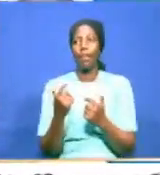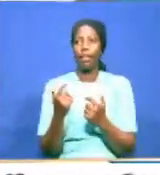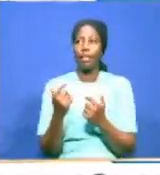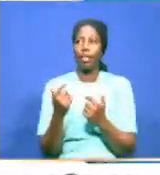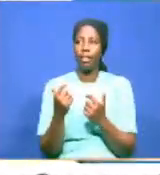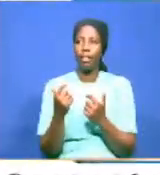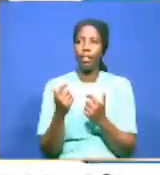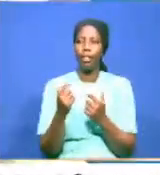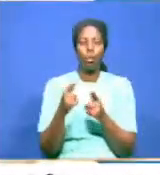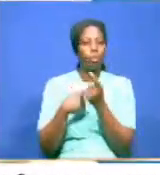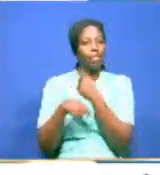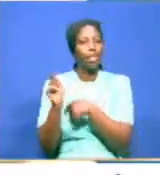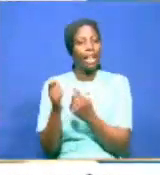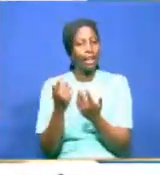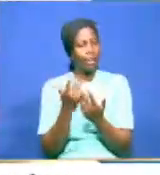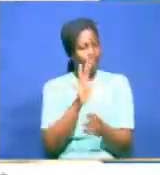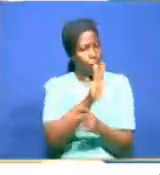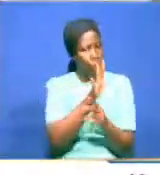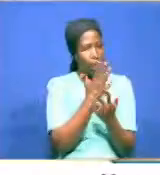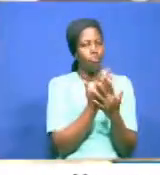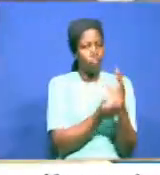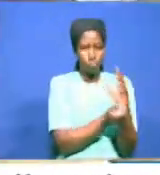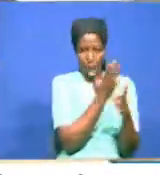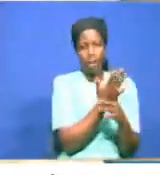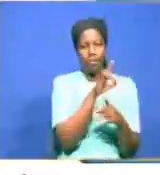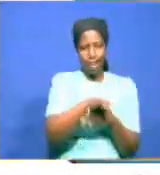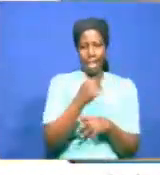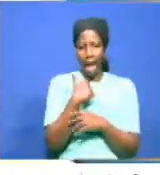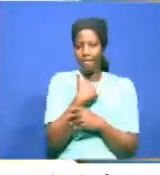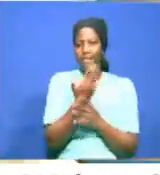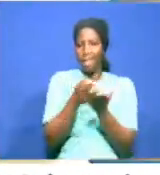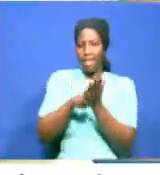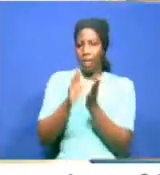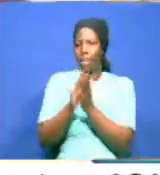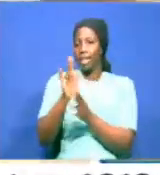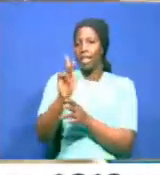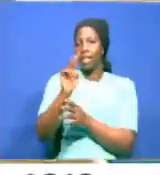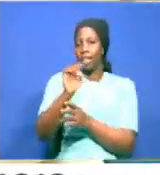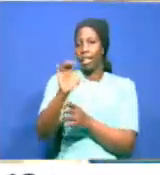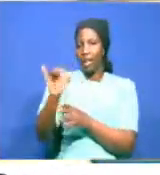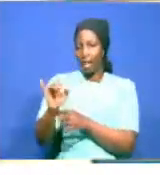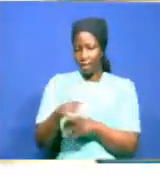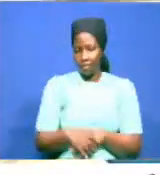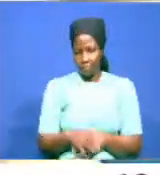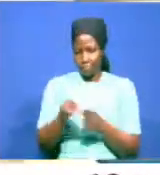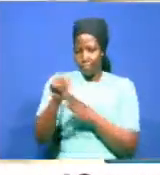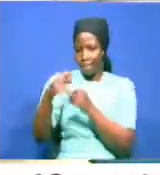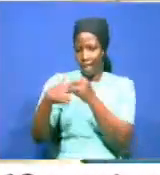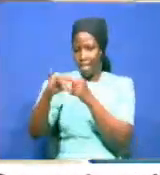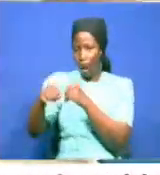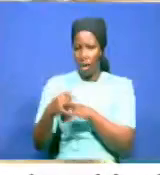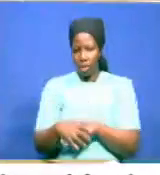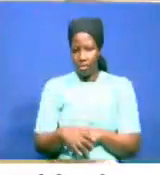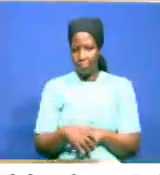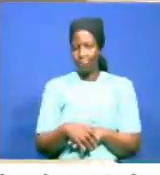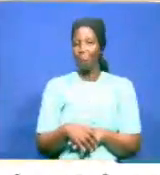to deliver whatever they're making. So instead of you know, them paying the 7,000, the Chamber of Commerce should just waive that. Then when it